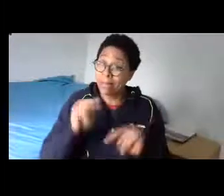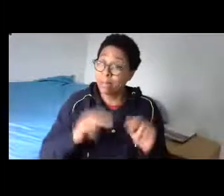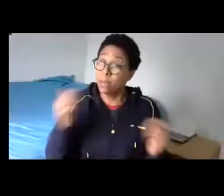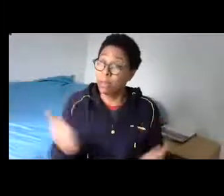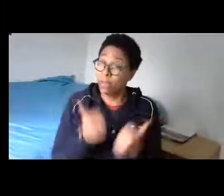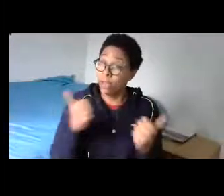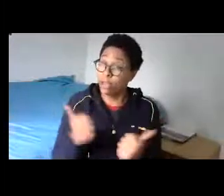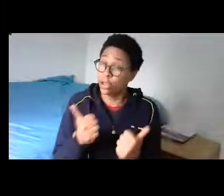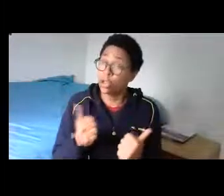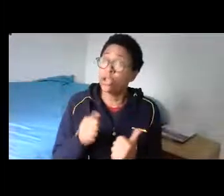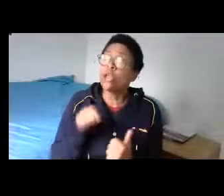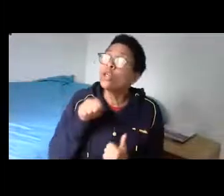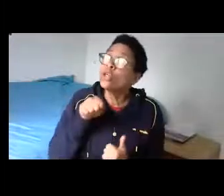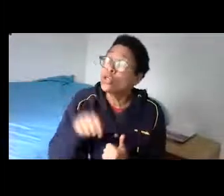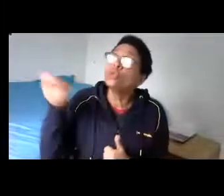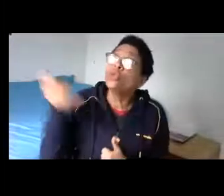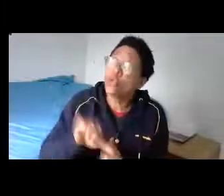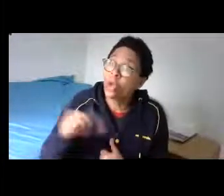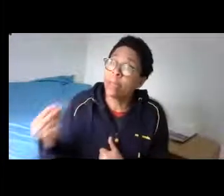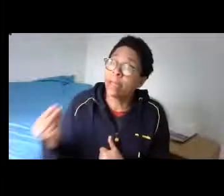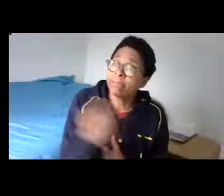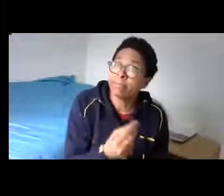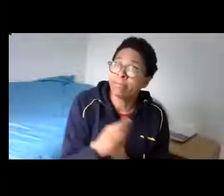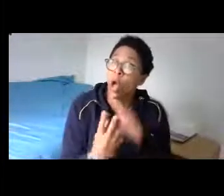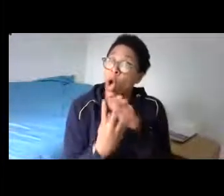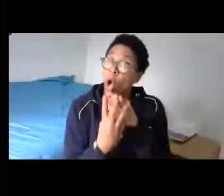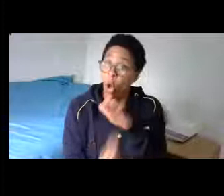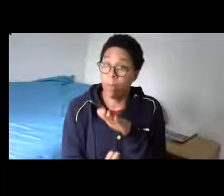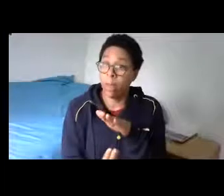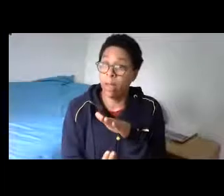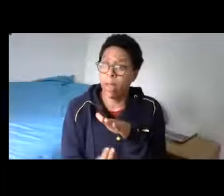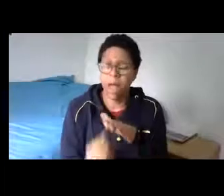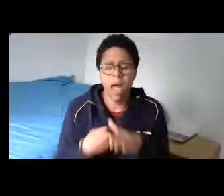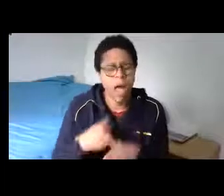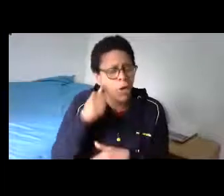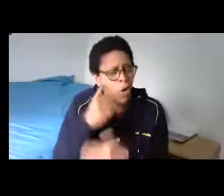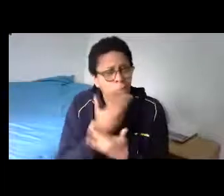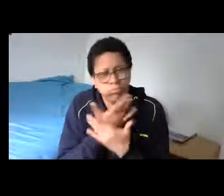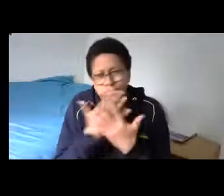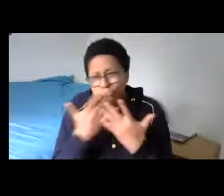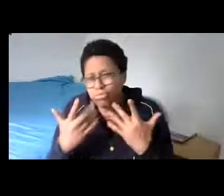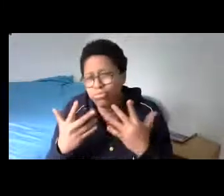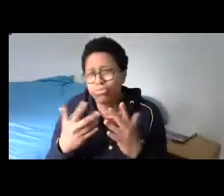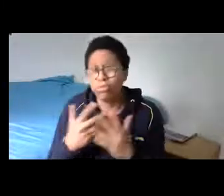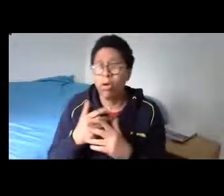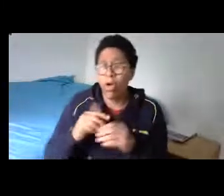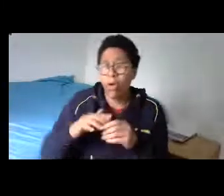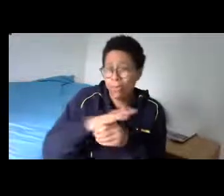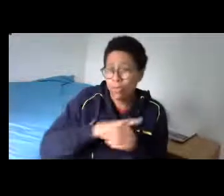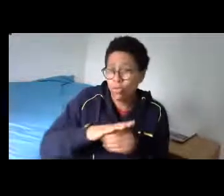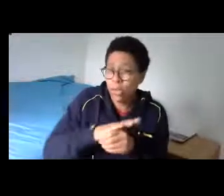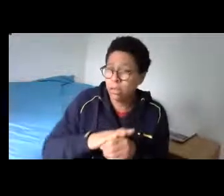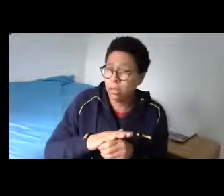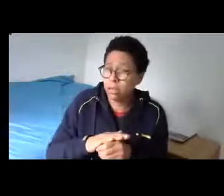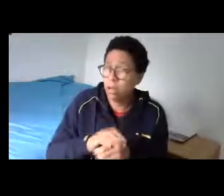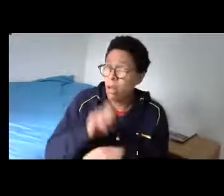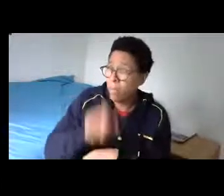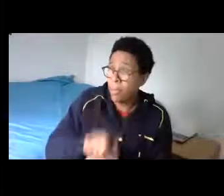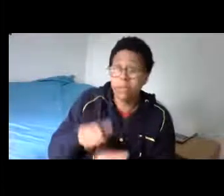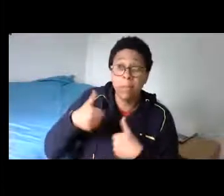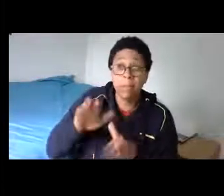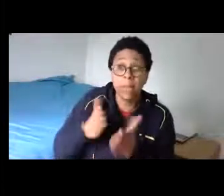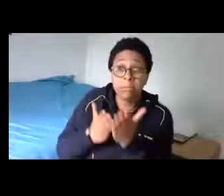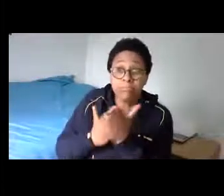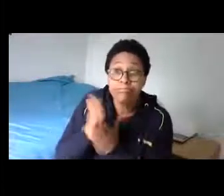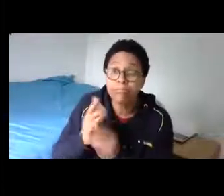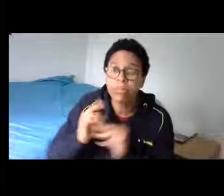know so many cases where people did not have a copy of their assessment, did not have a copy of their care plan. It's all just